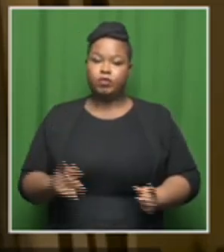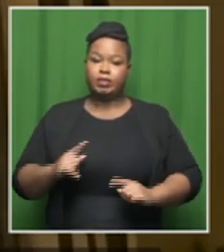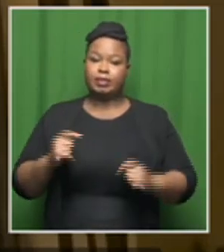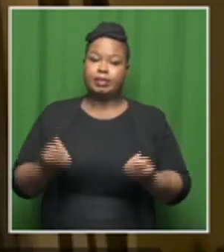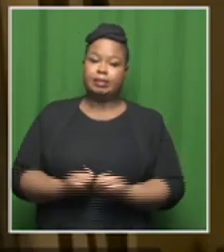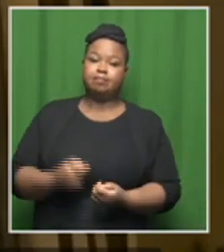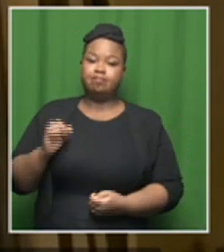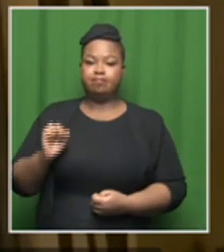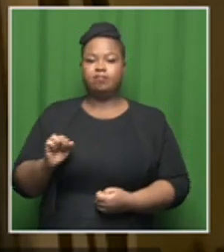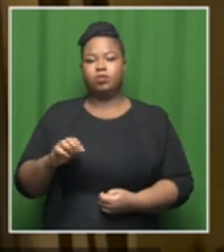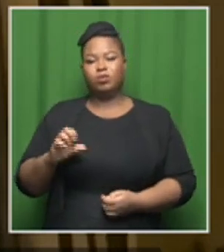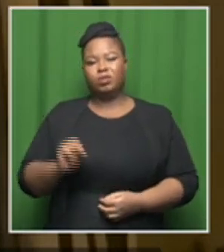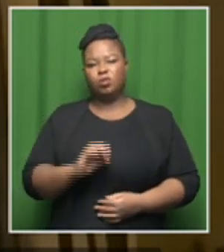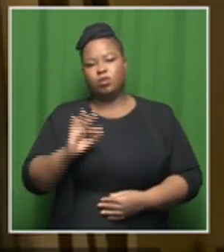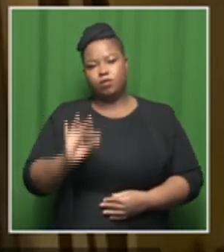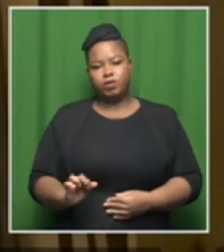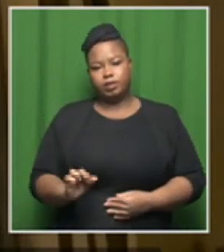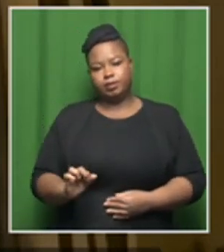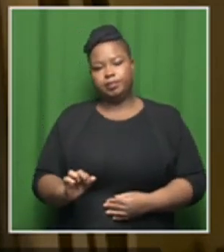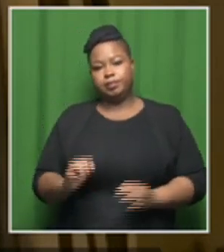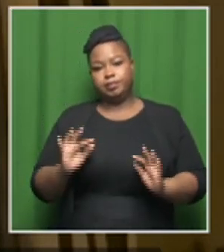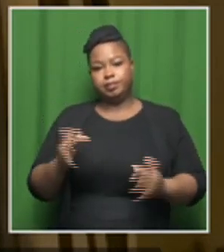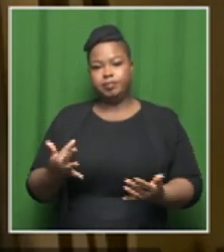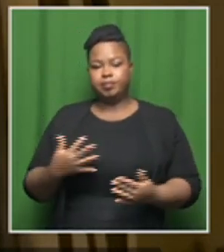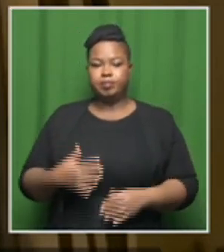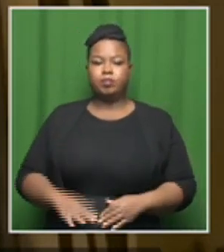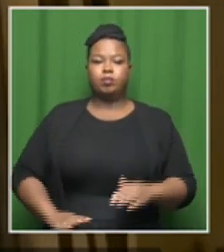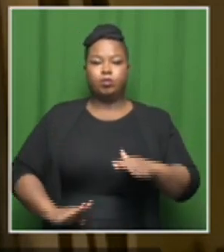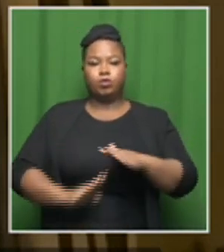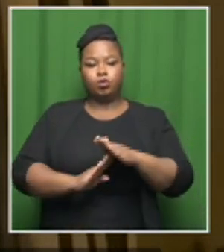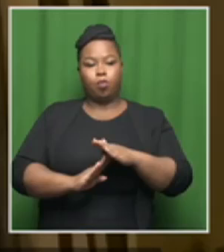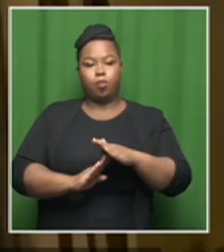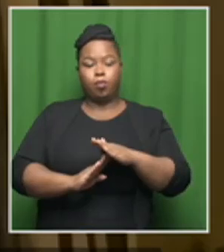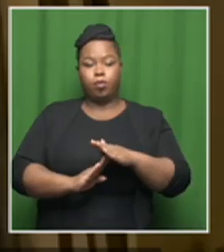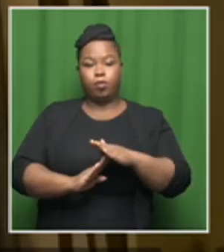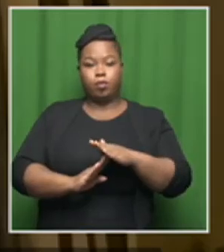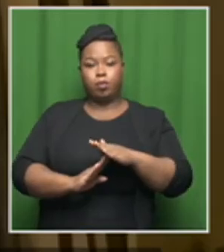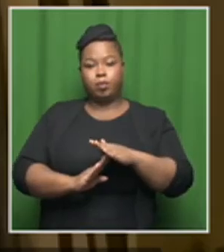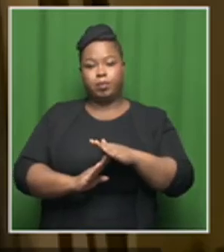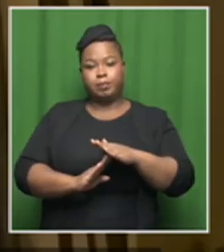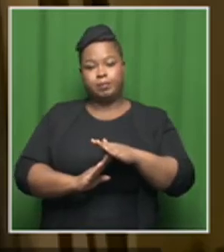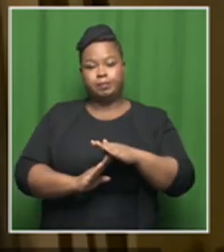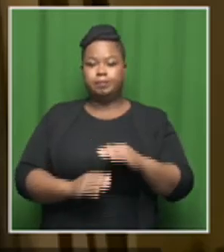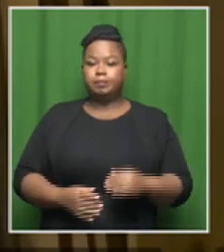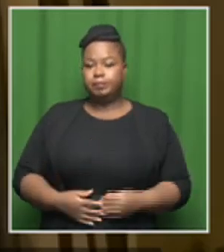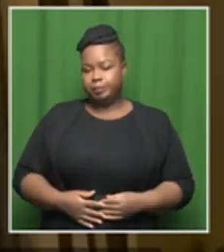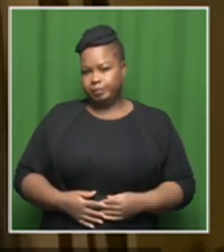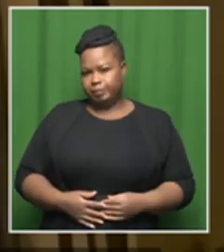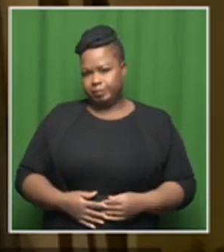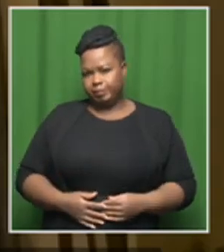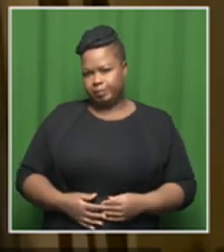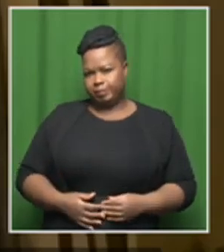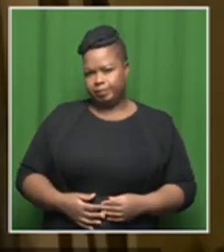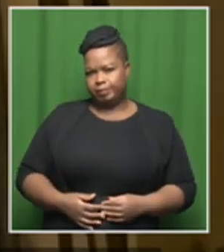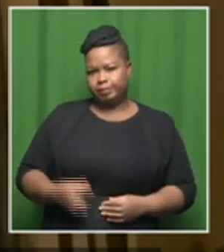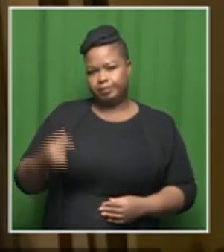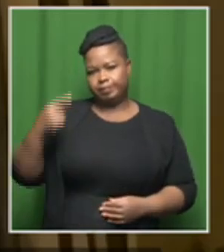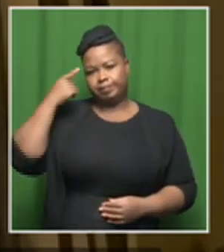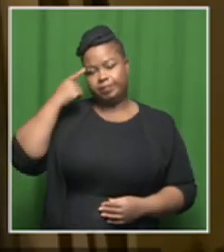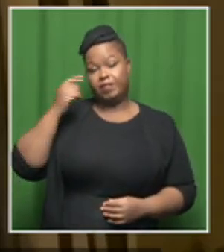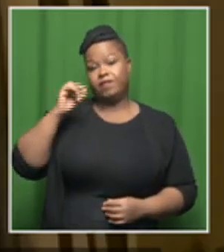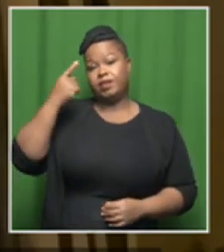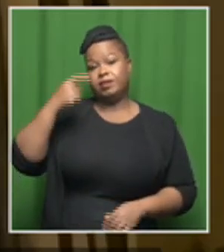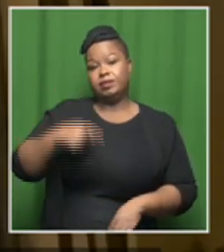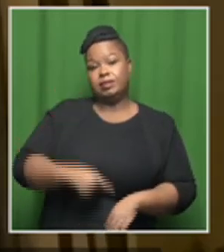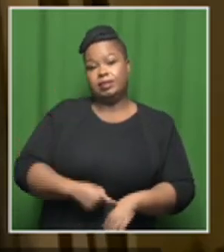is, or South African team is featuring in the top of the world. I think for the first time we field a